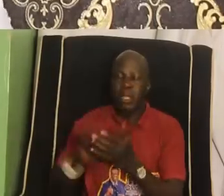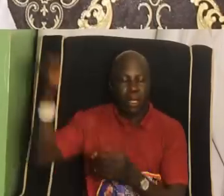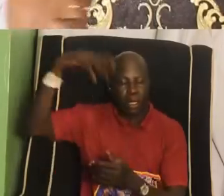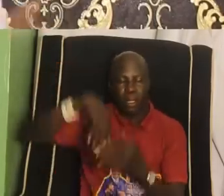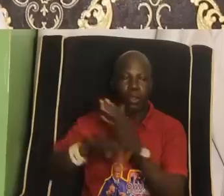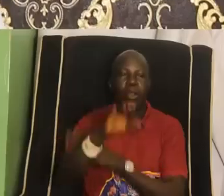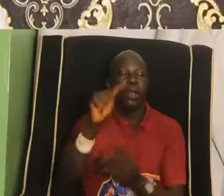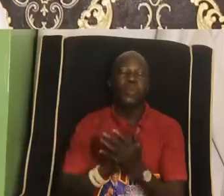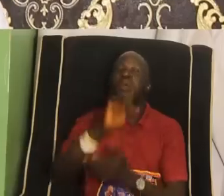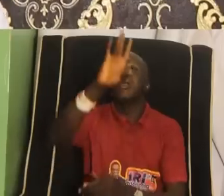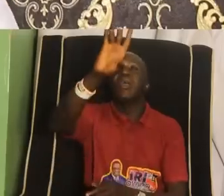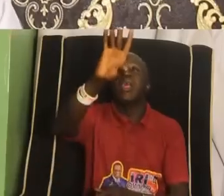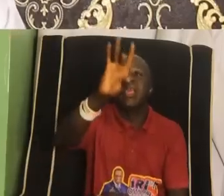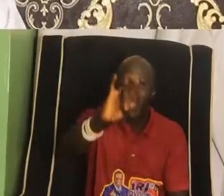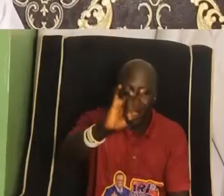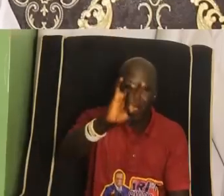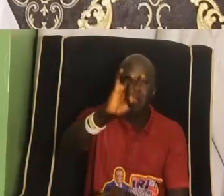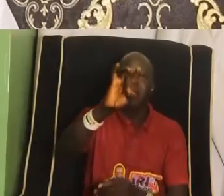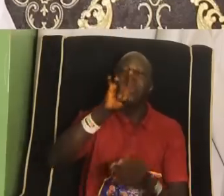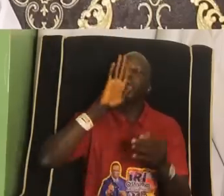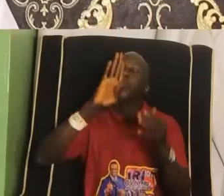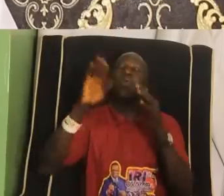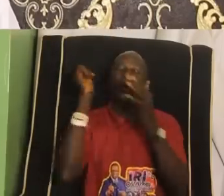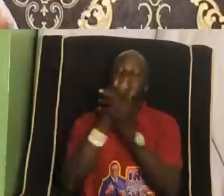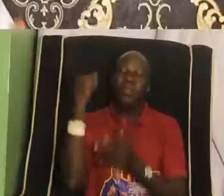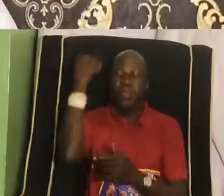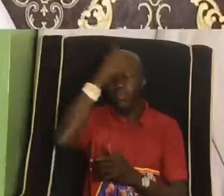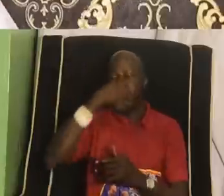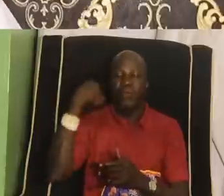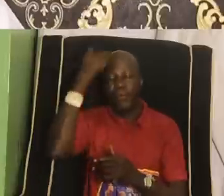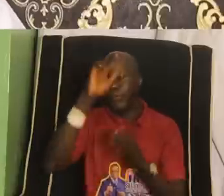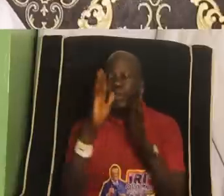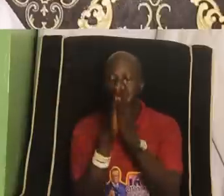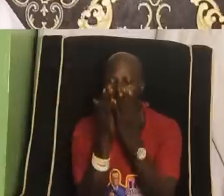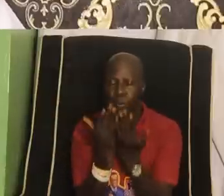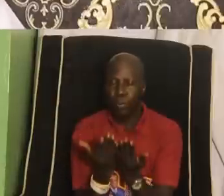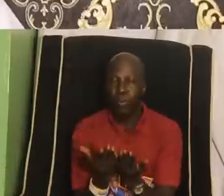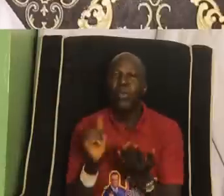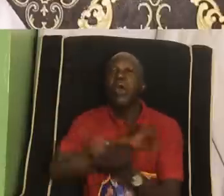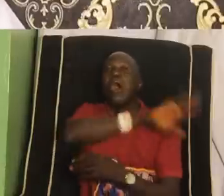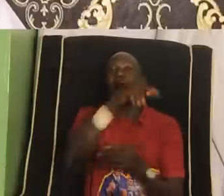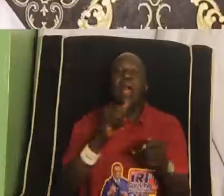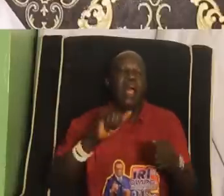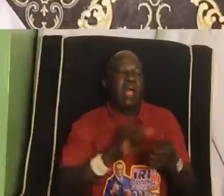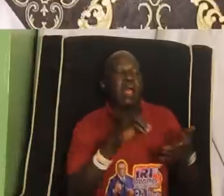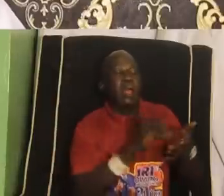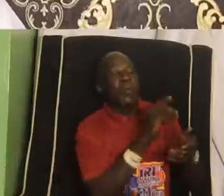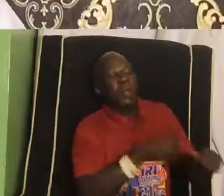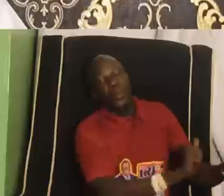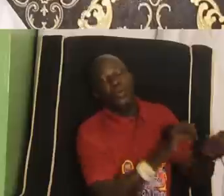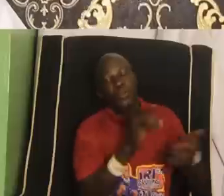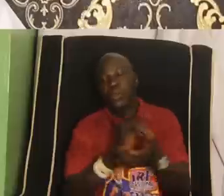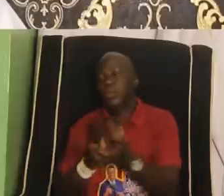To ba ti dago mejo. Why is that? It's 8 p.m. Amma Waluri Facebook. We'll be on Facebook. Apostle Doctor. Apostle Doctor. SMO.